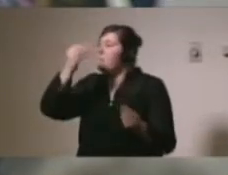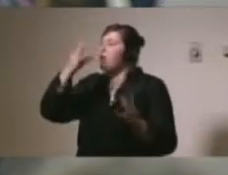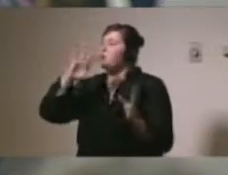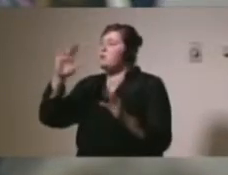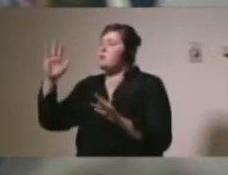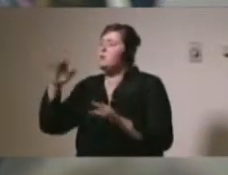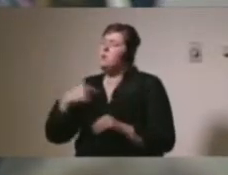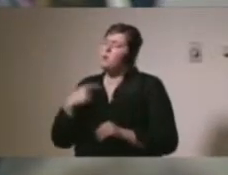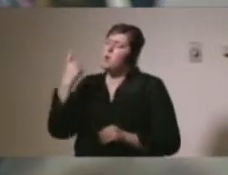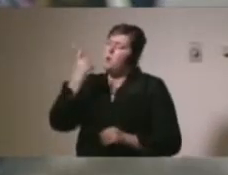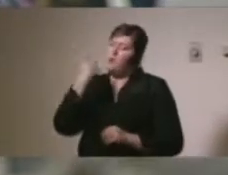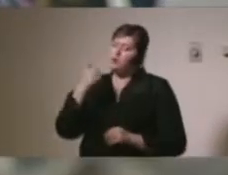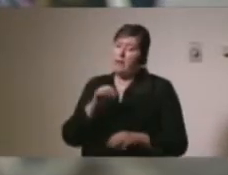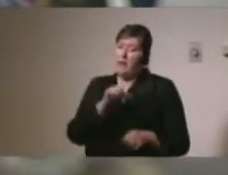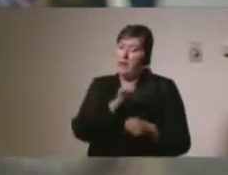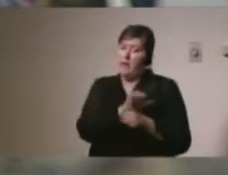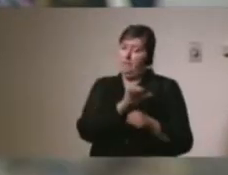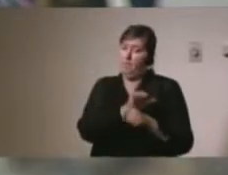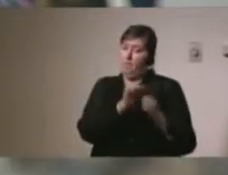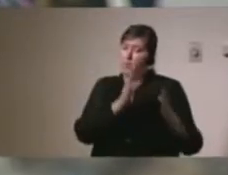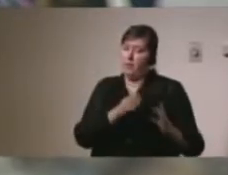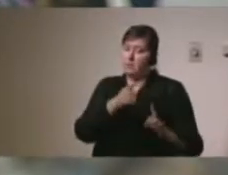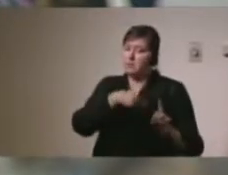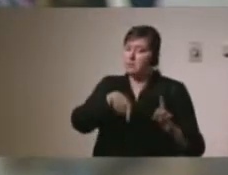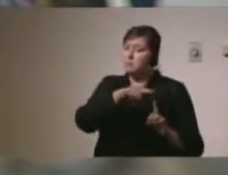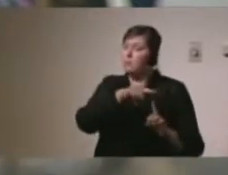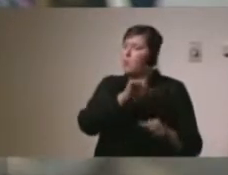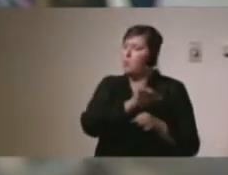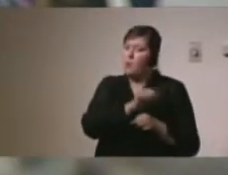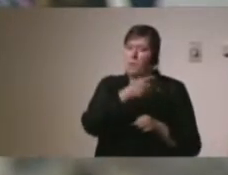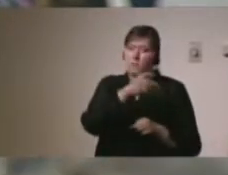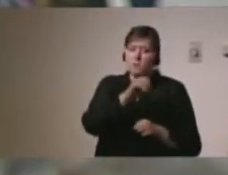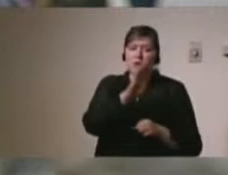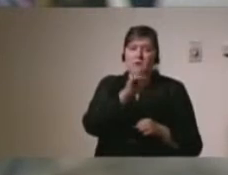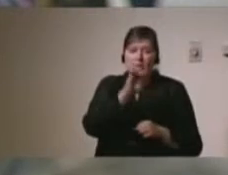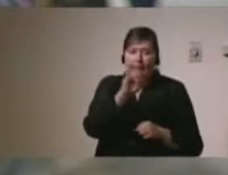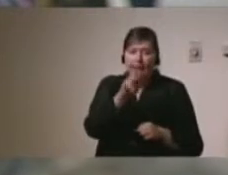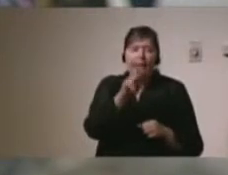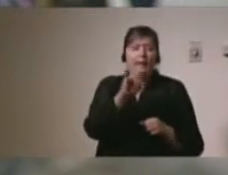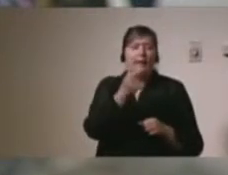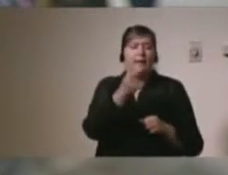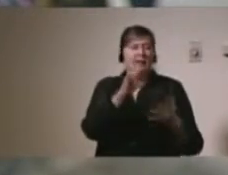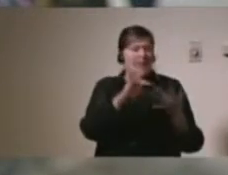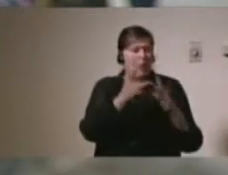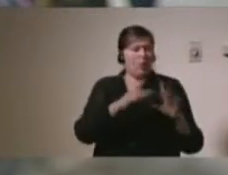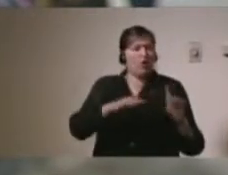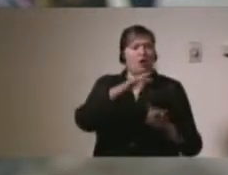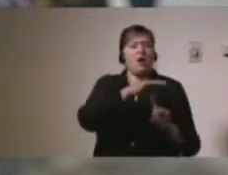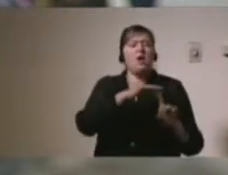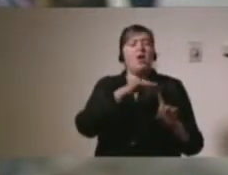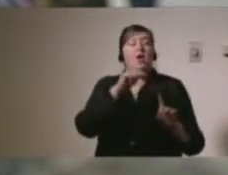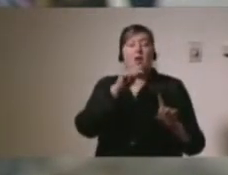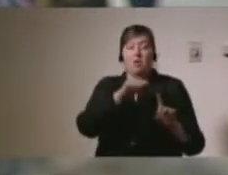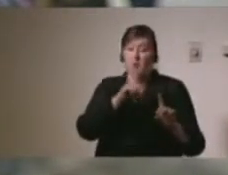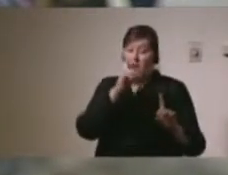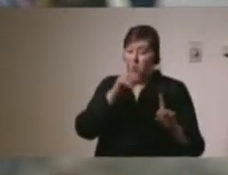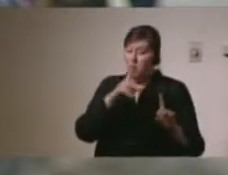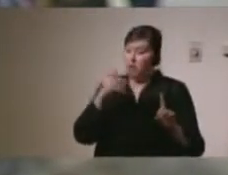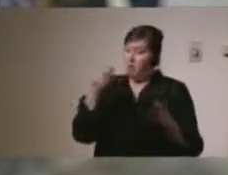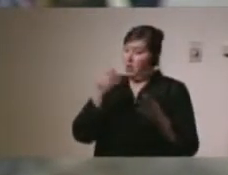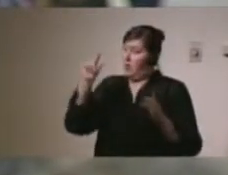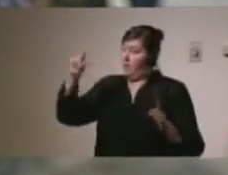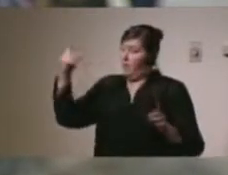for the employees that are working in that postal retail network to actually provide that kind